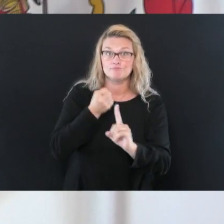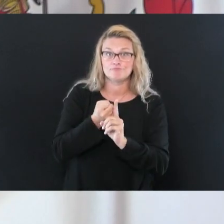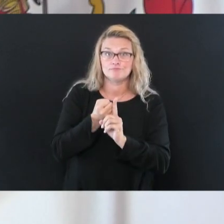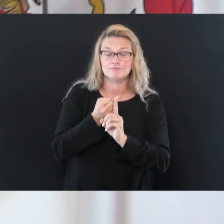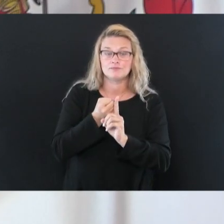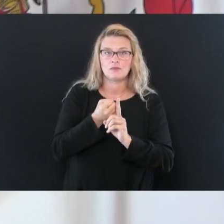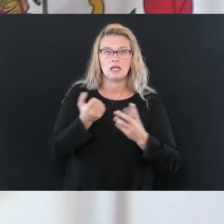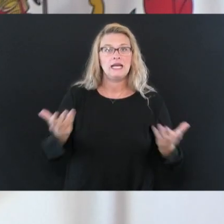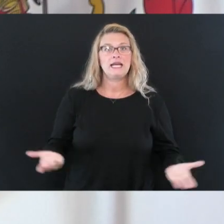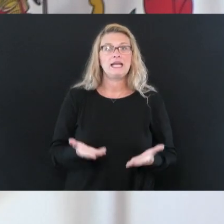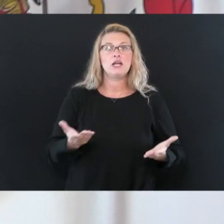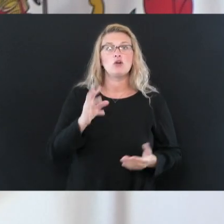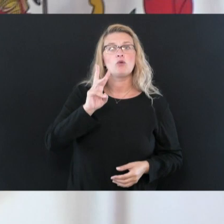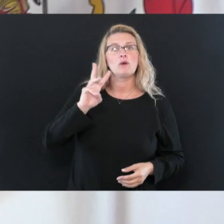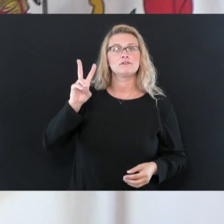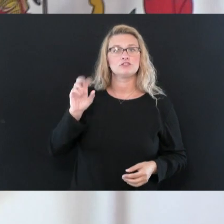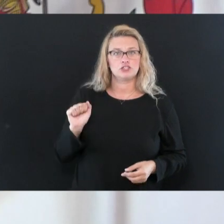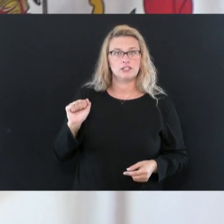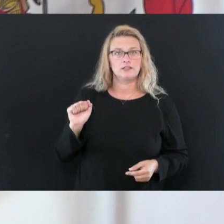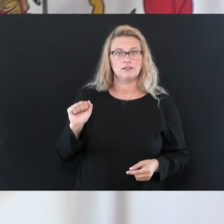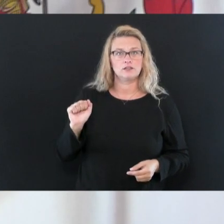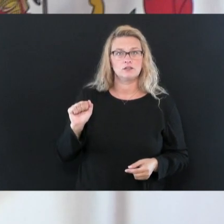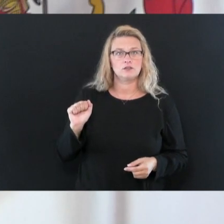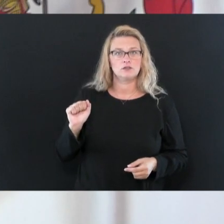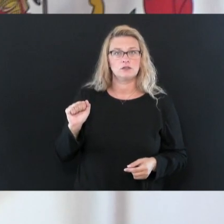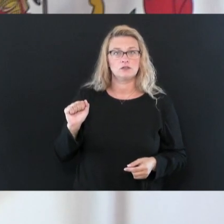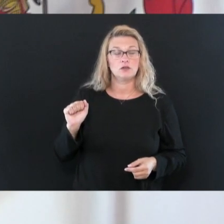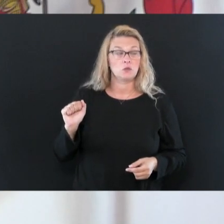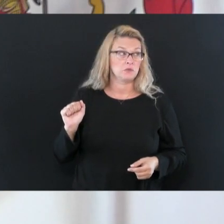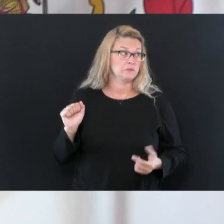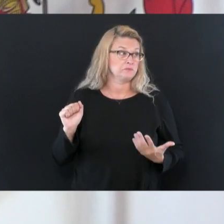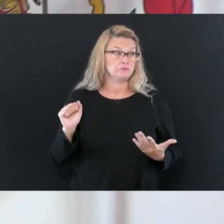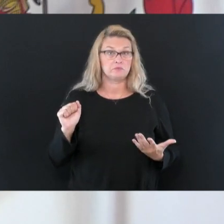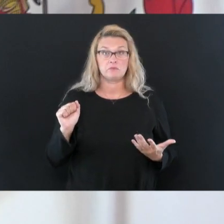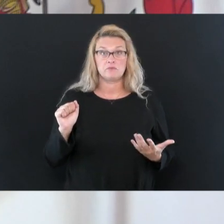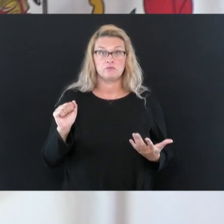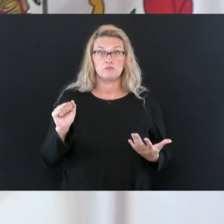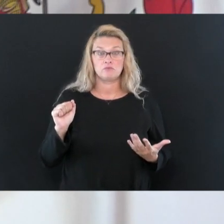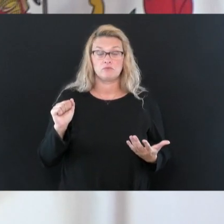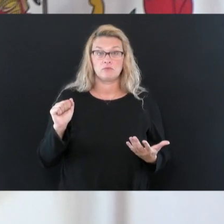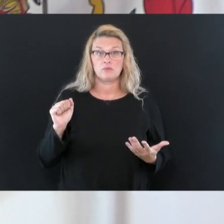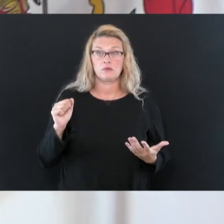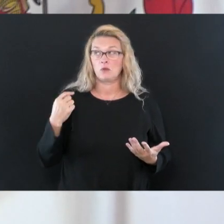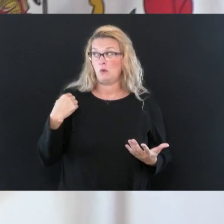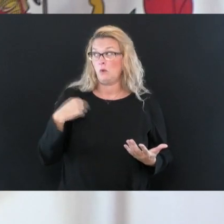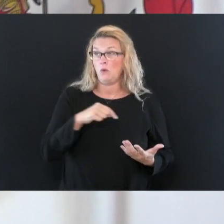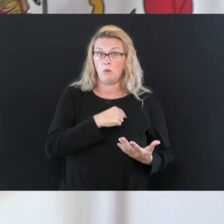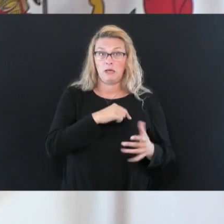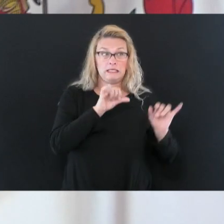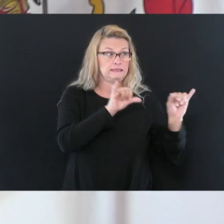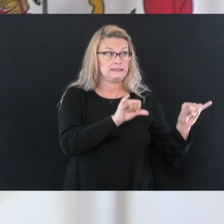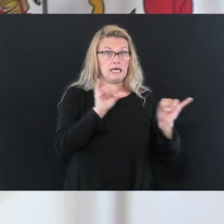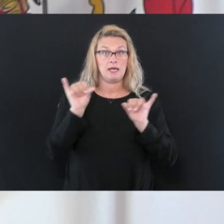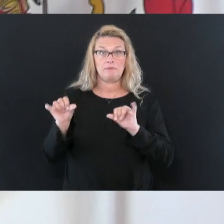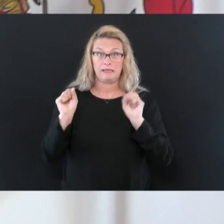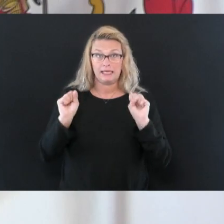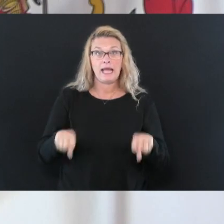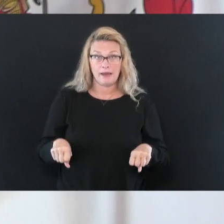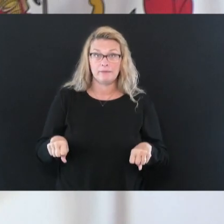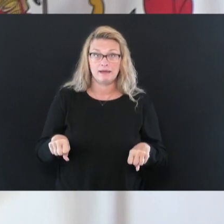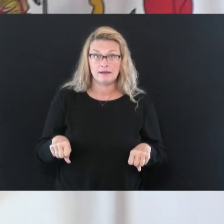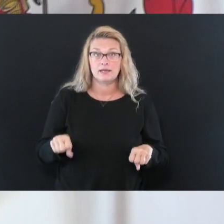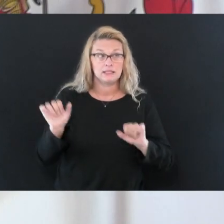In West Virginia, we're no different than others, and absolutely we are